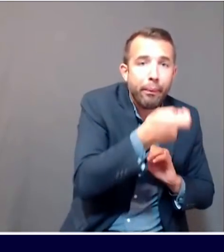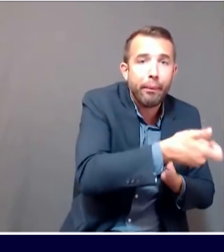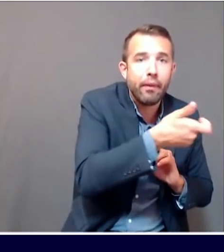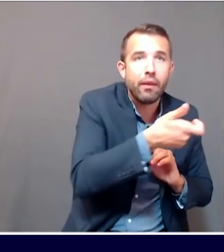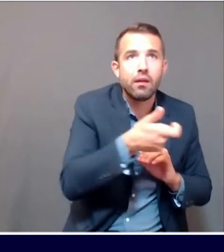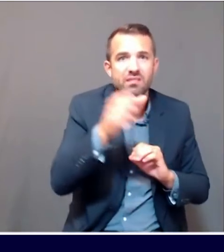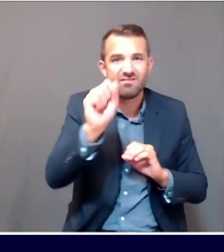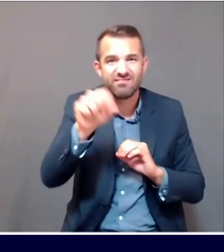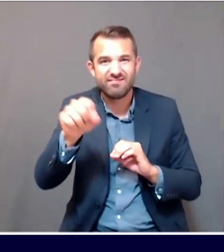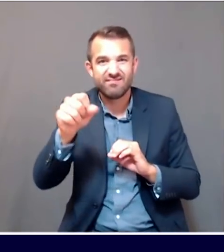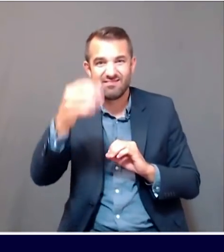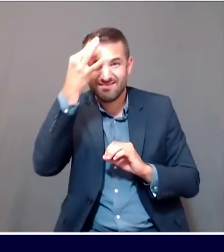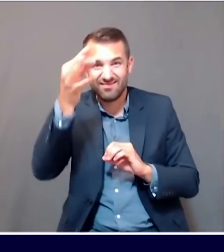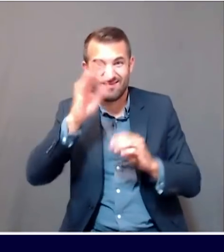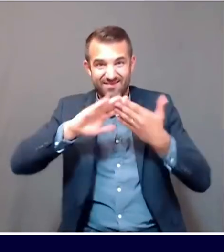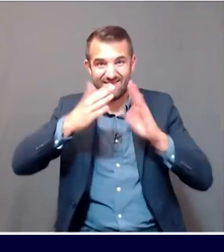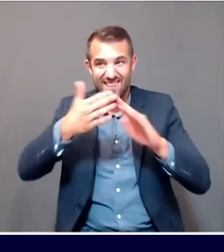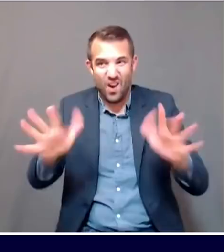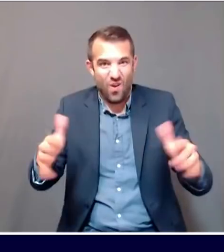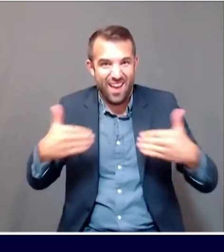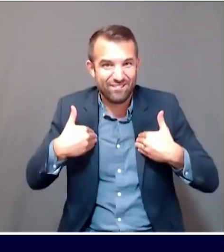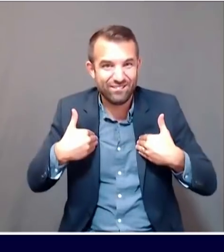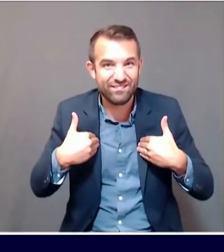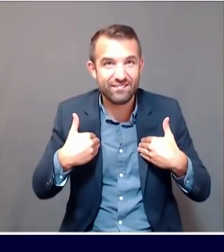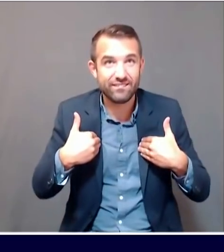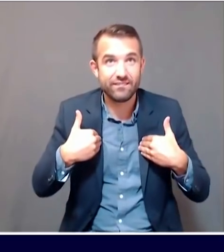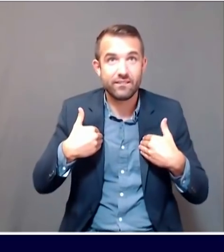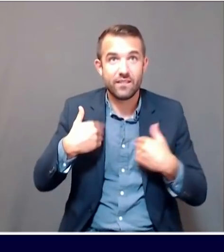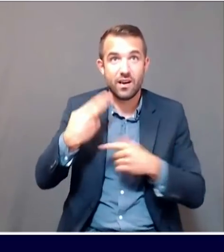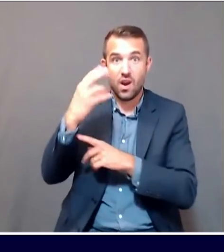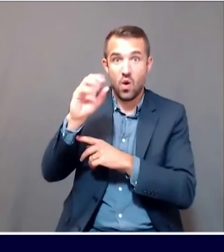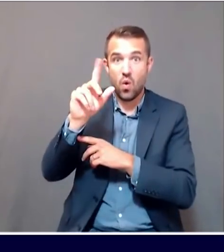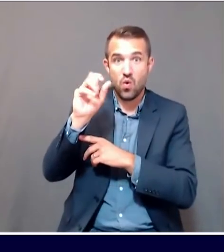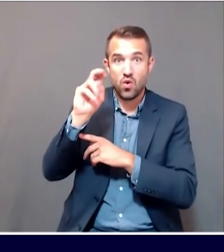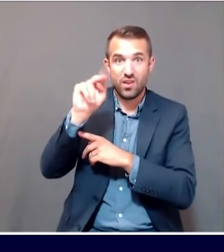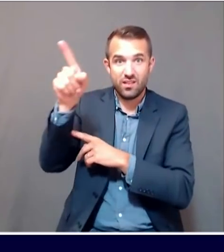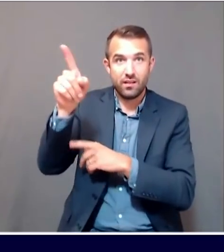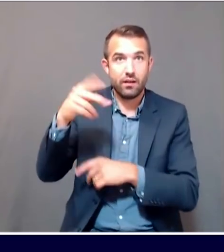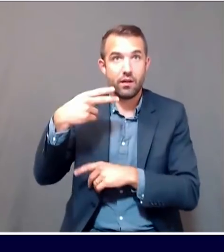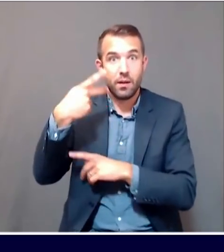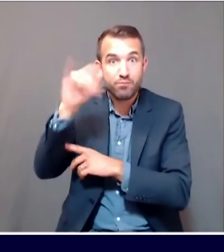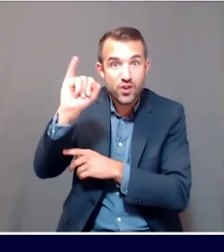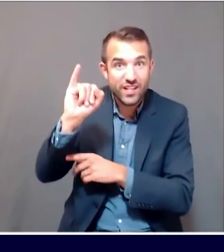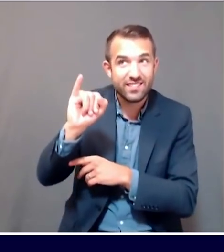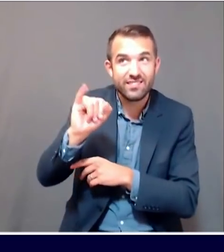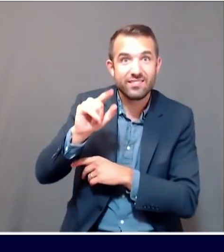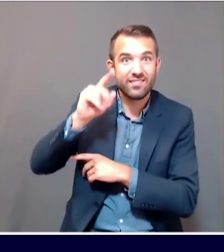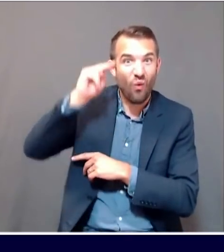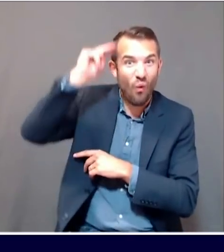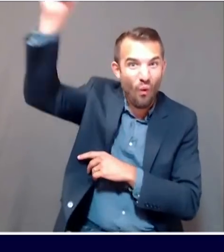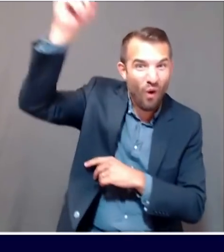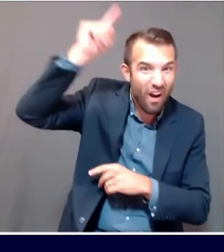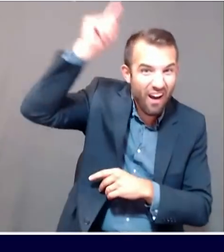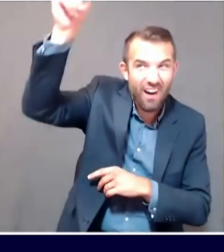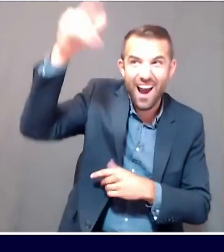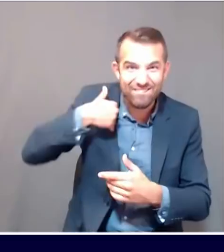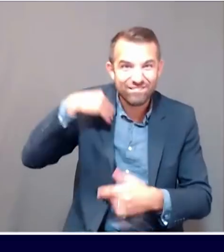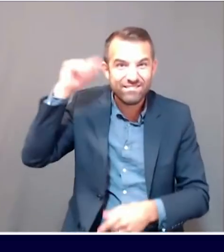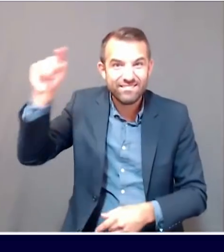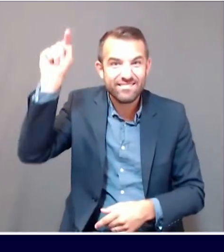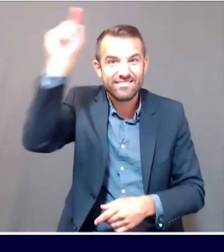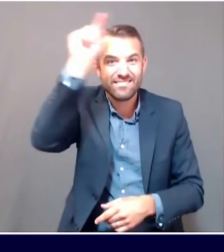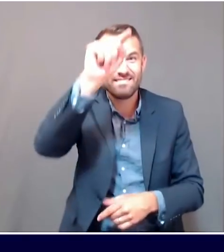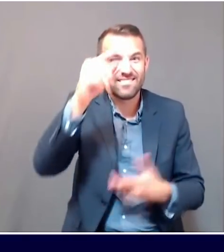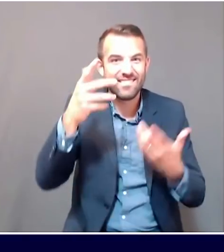of the state. We've had outbreaks in Holton. We've had outbreaks in Presque Isle. We've had outbreaks in areas that we wouldn't normally think of. And